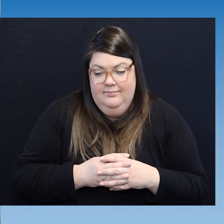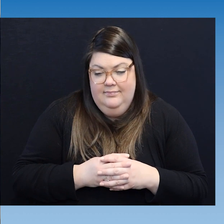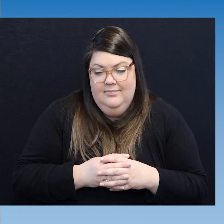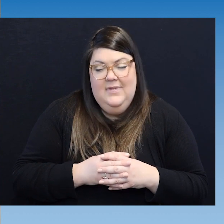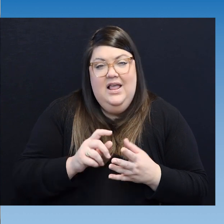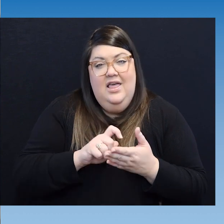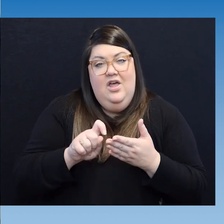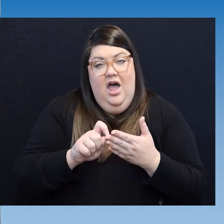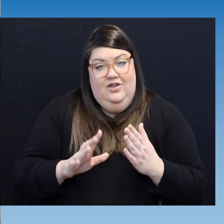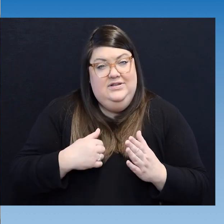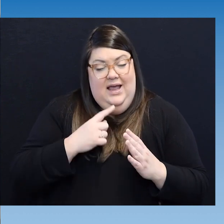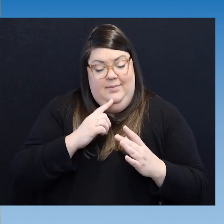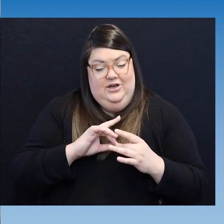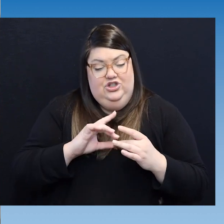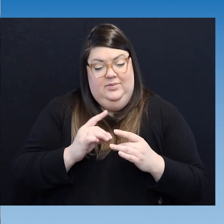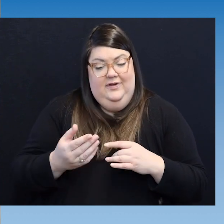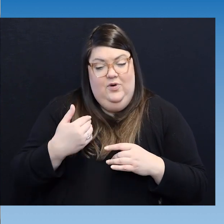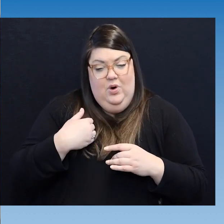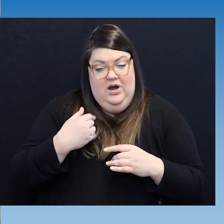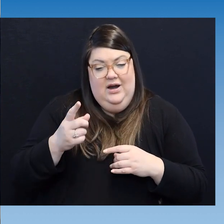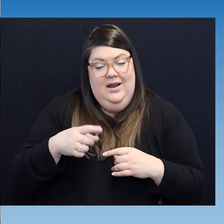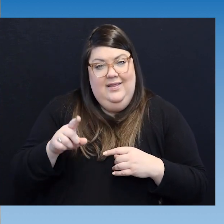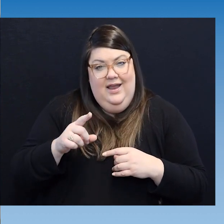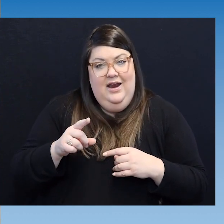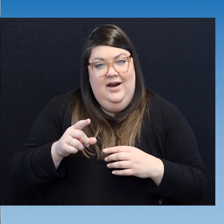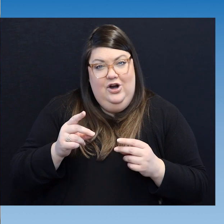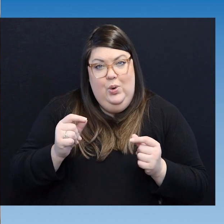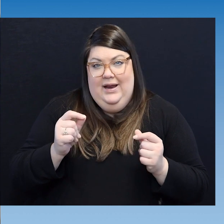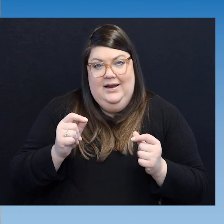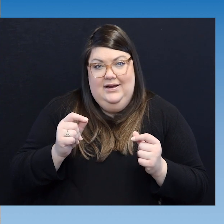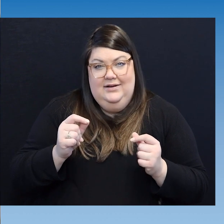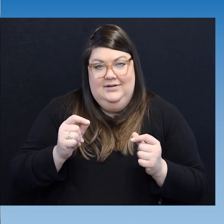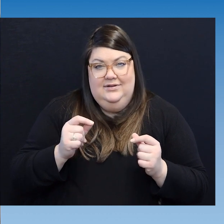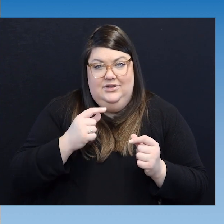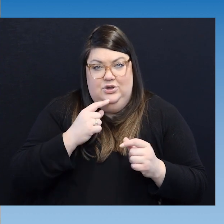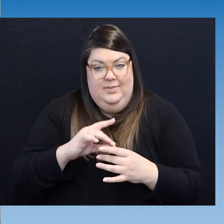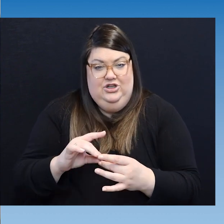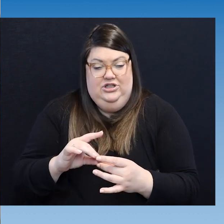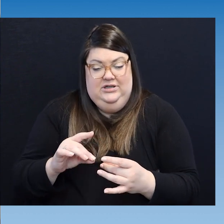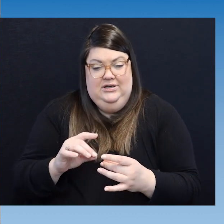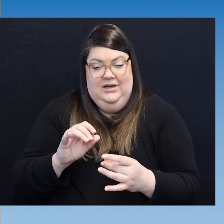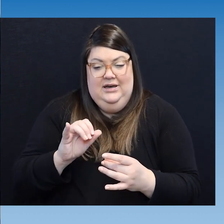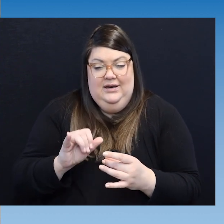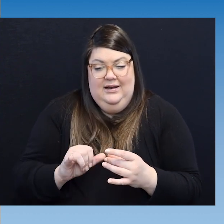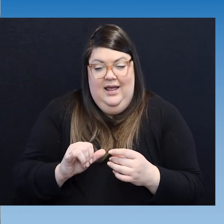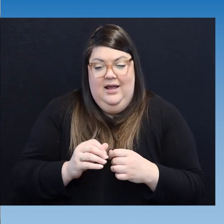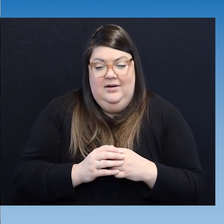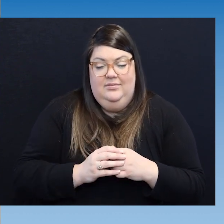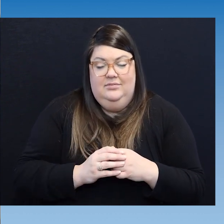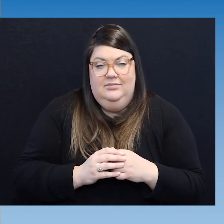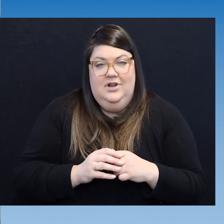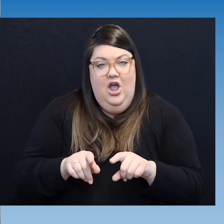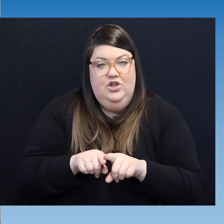the authors that I mentioned before, they're quick to point out, or they do mention that